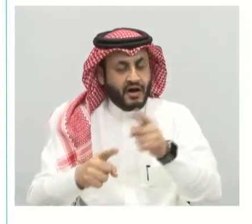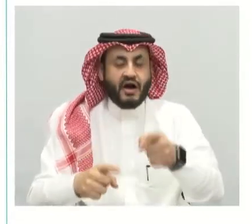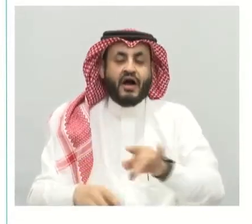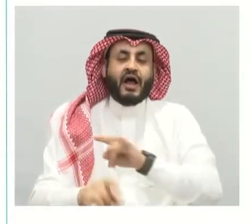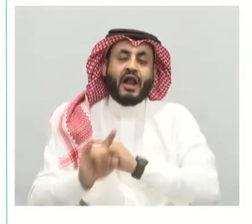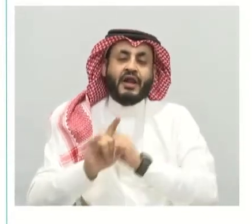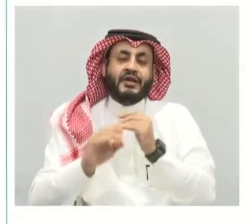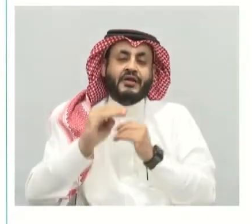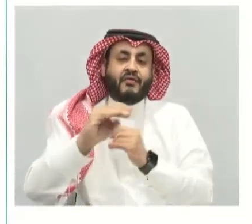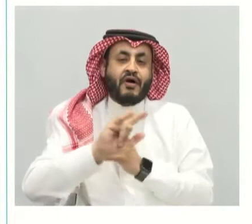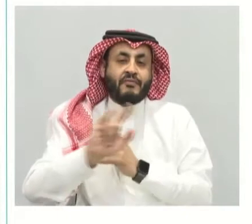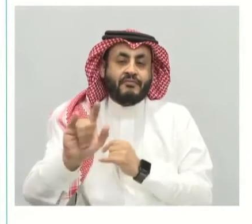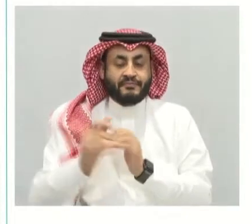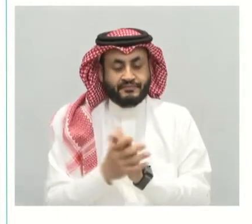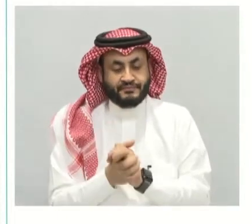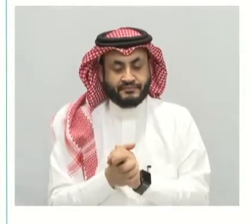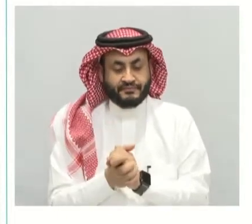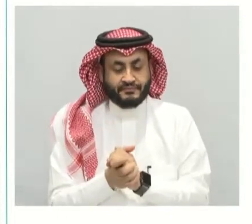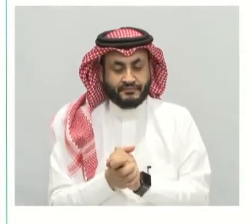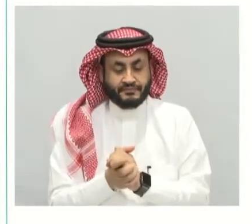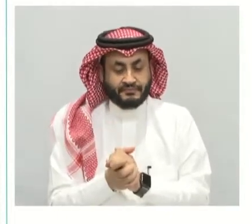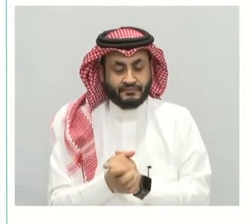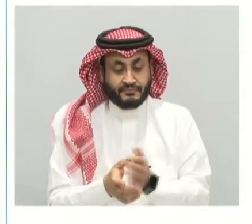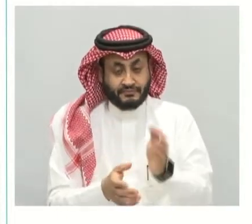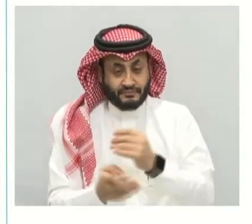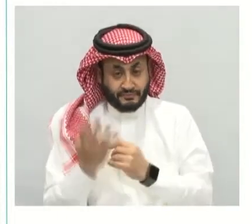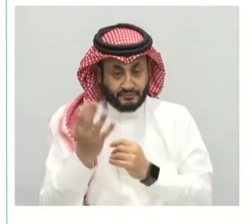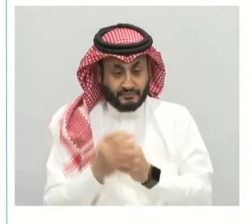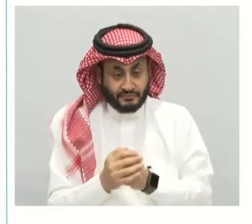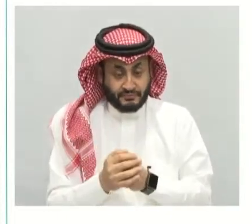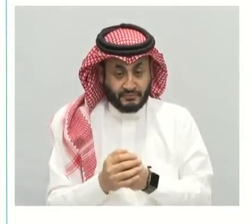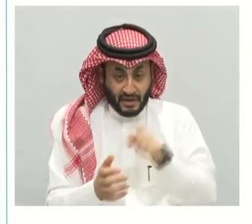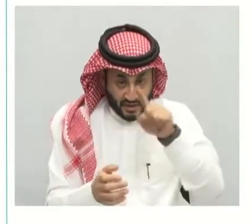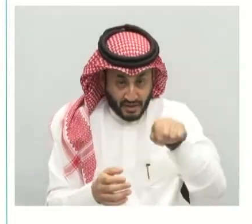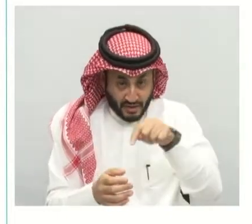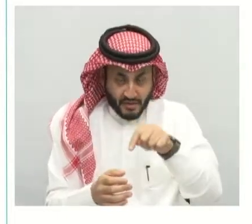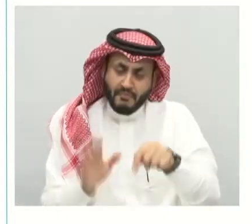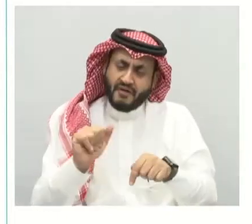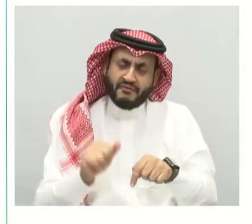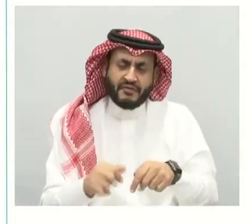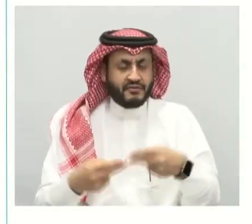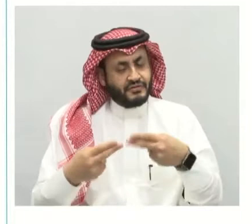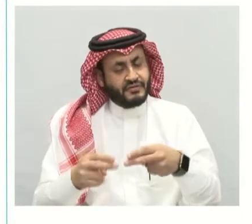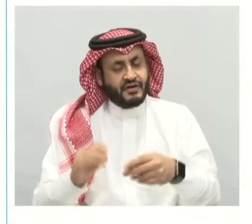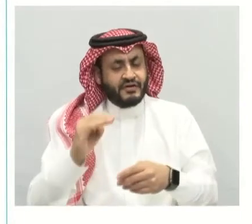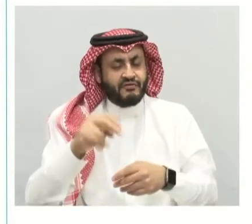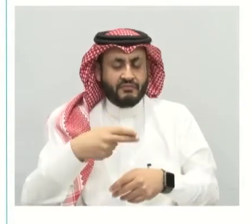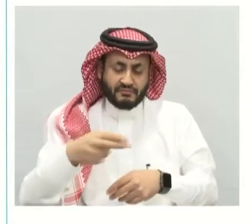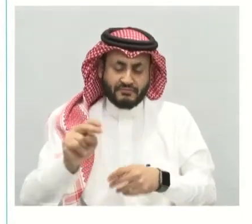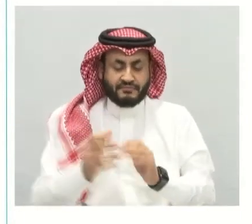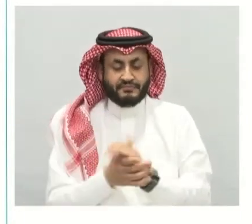a motorcycle? No, he can't. And number four, using a laptop, can Fred use a